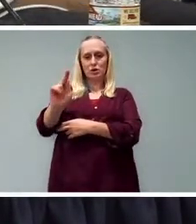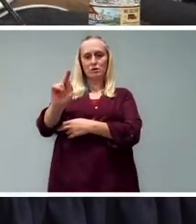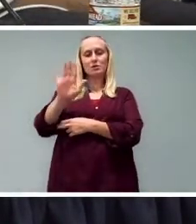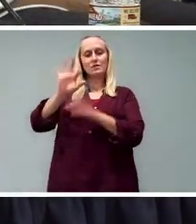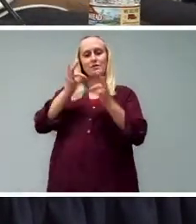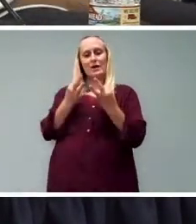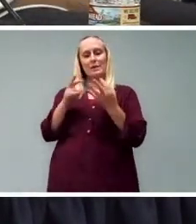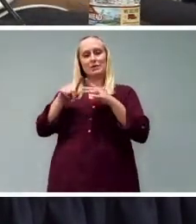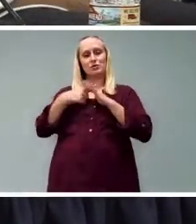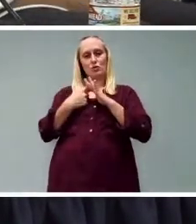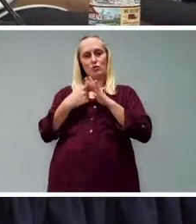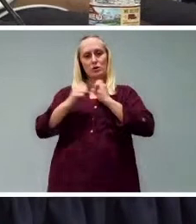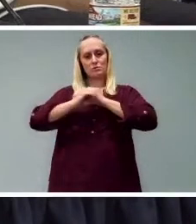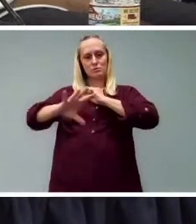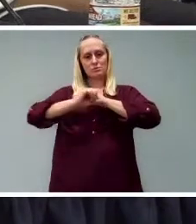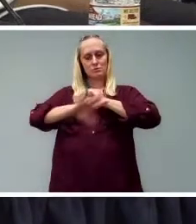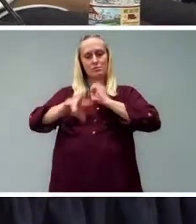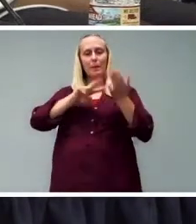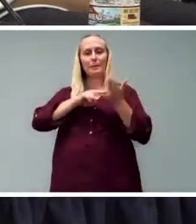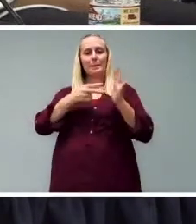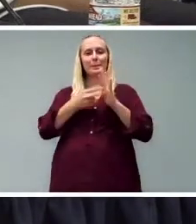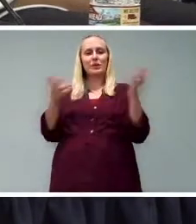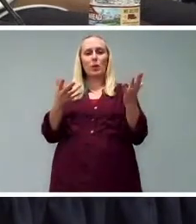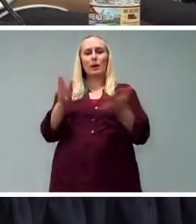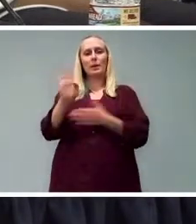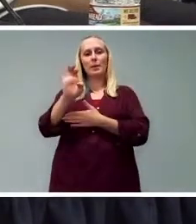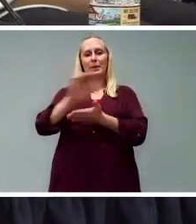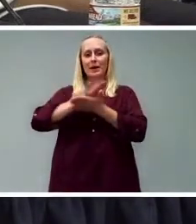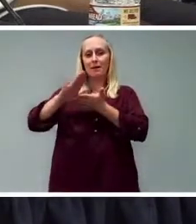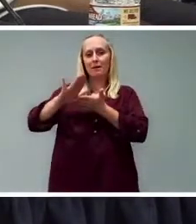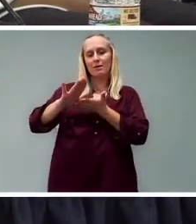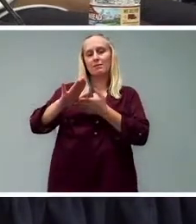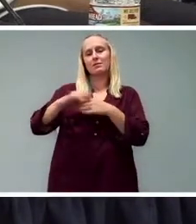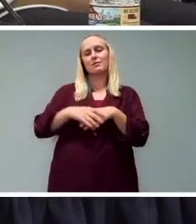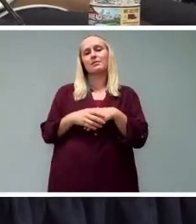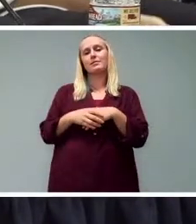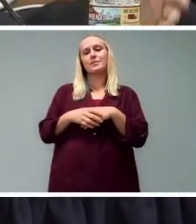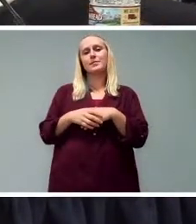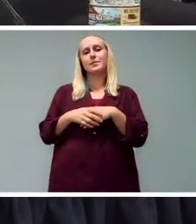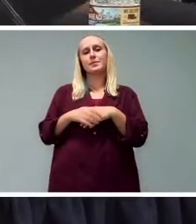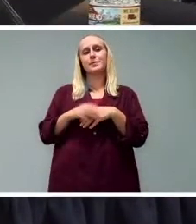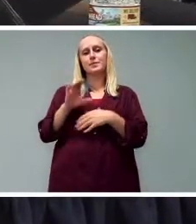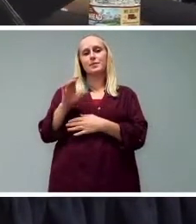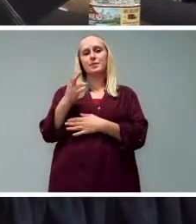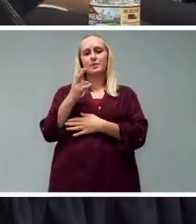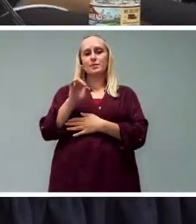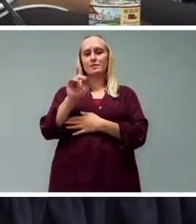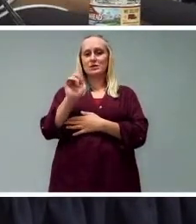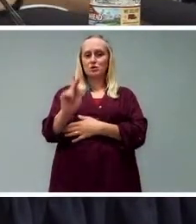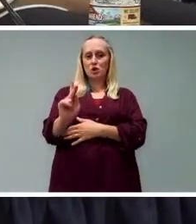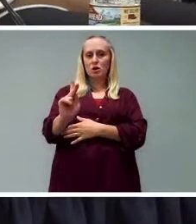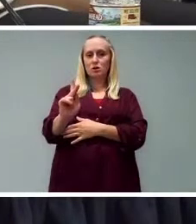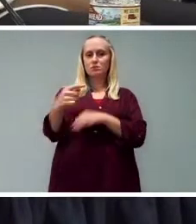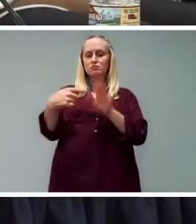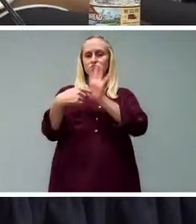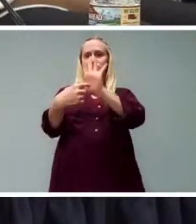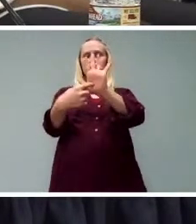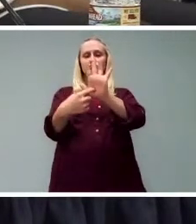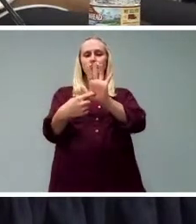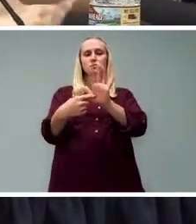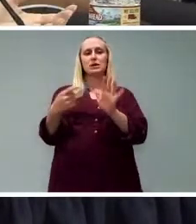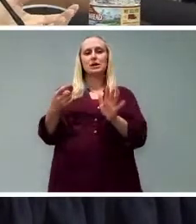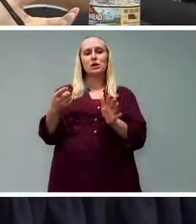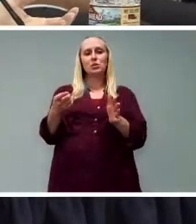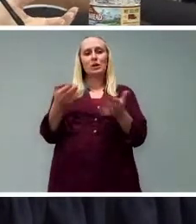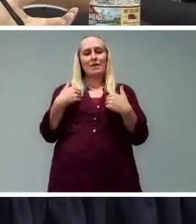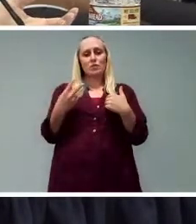campaign. And what that means is to be kind. He was a statesman. He brought sides together.